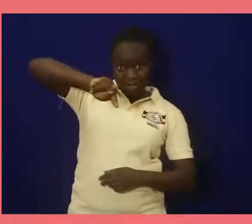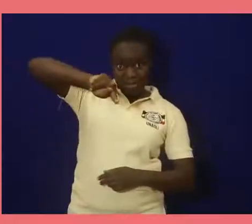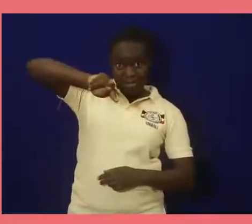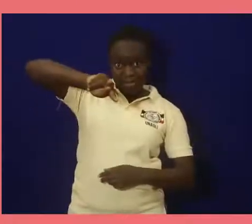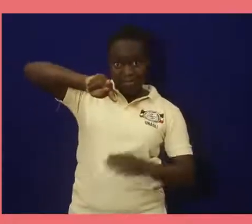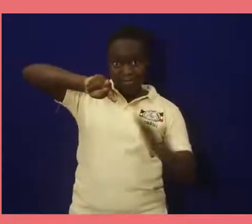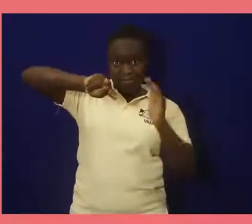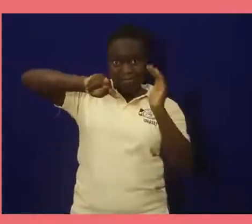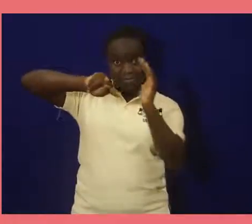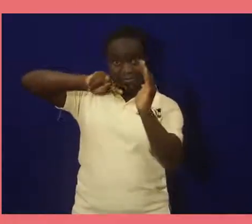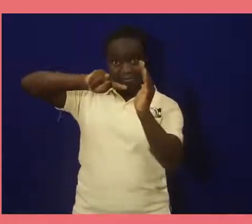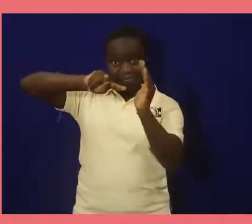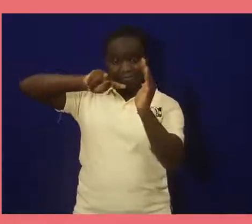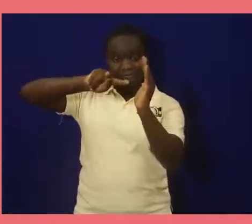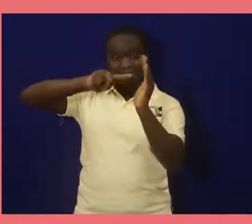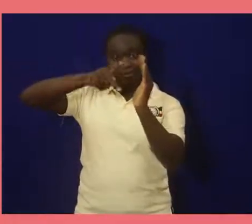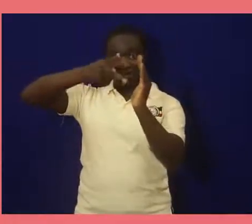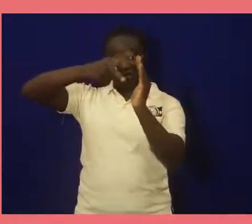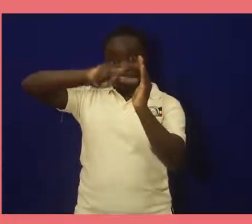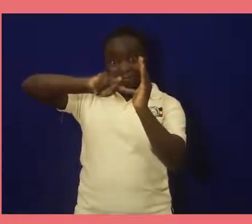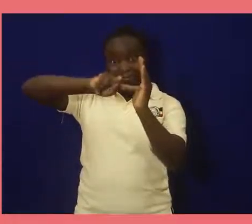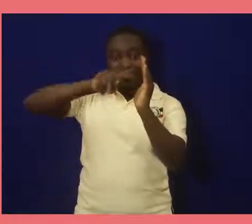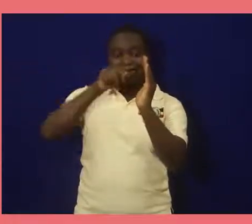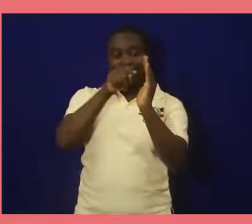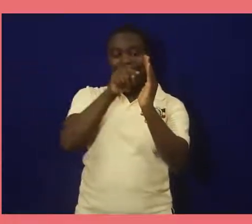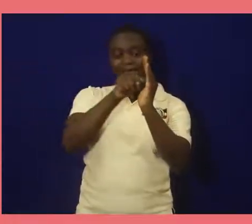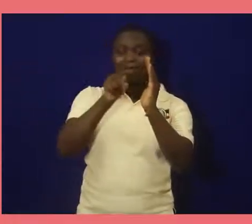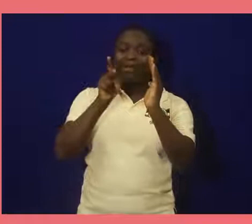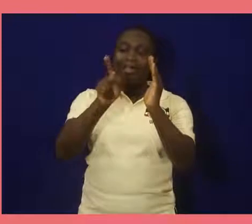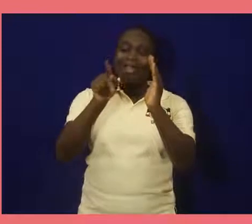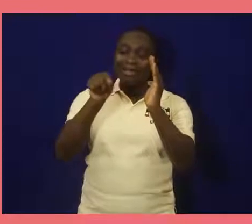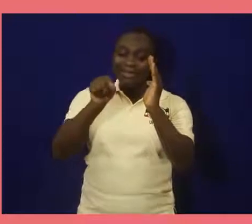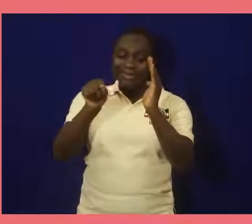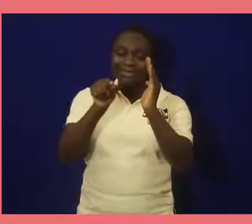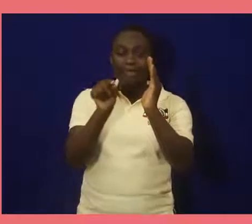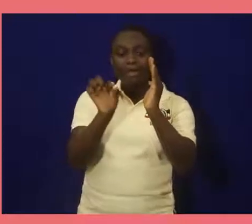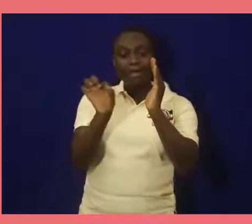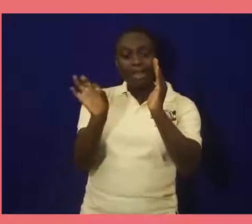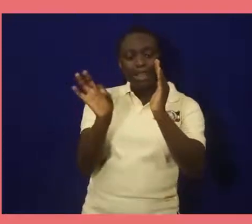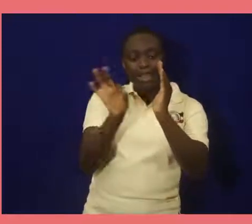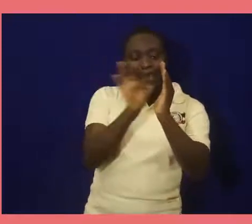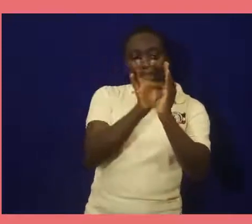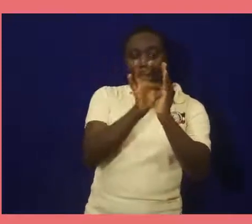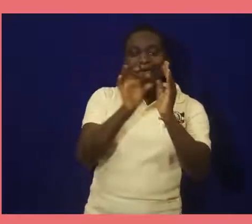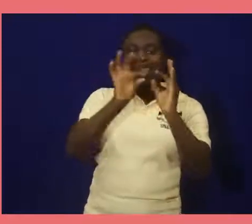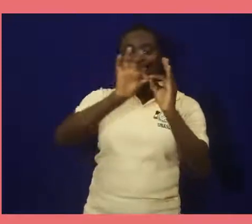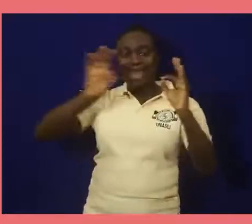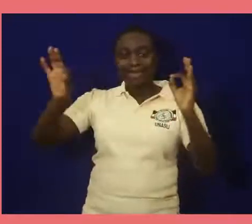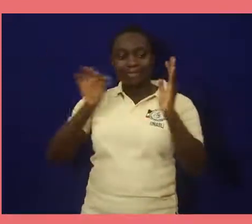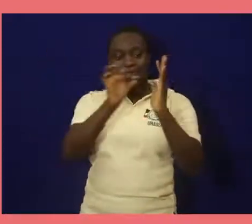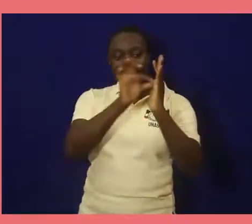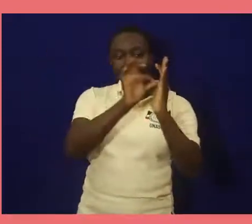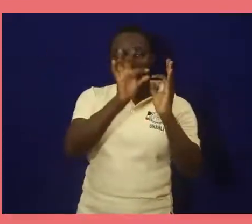circle. I have my center, then a line that joins the center to the curved mirror.